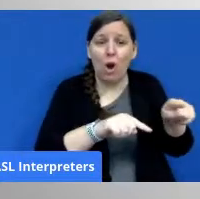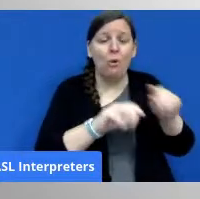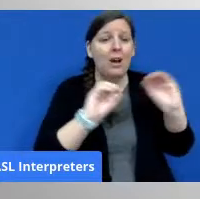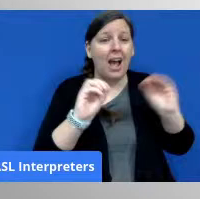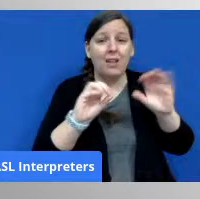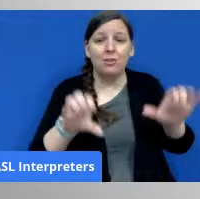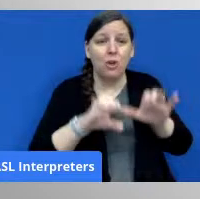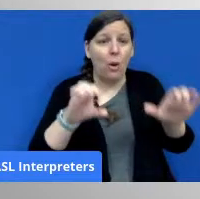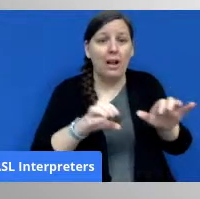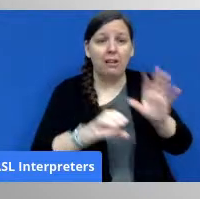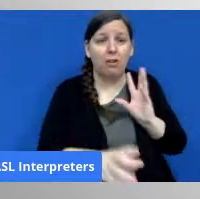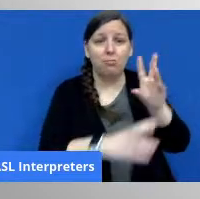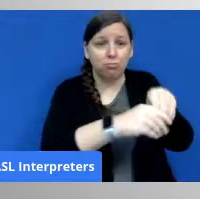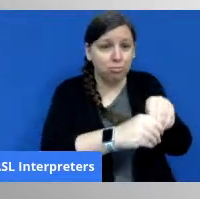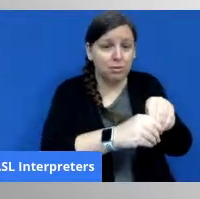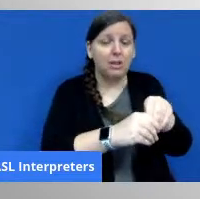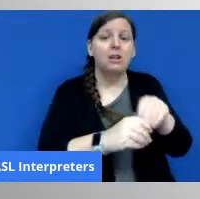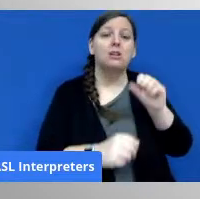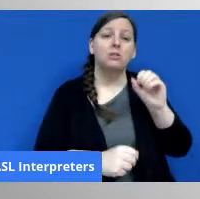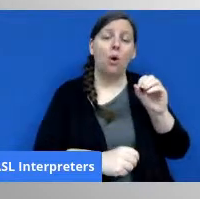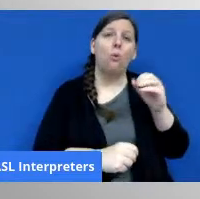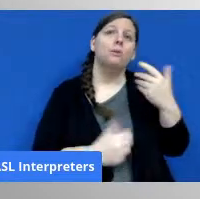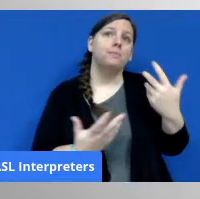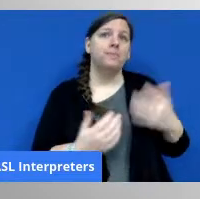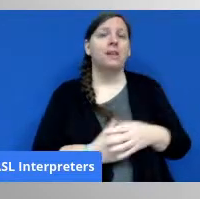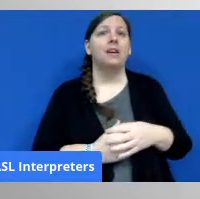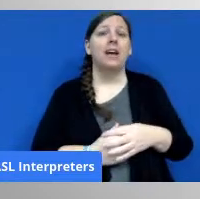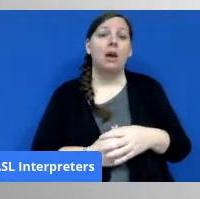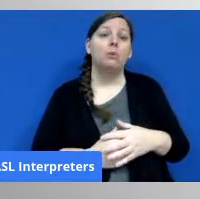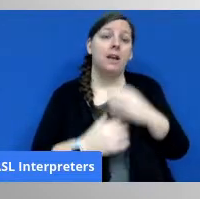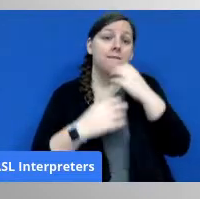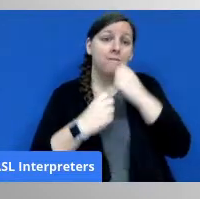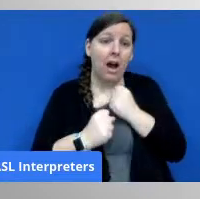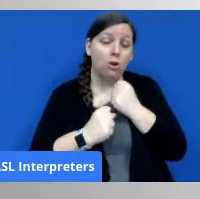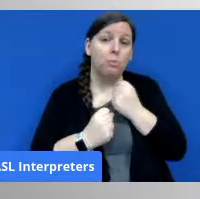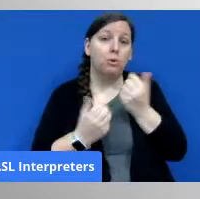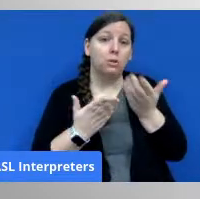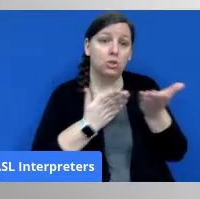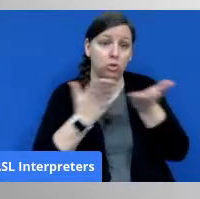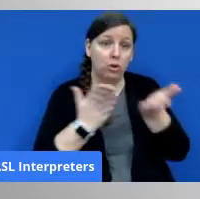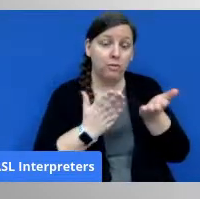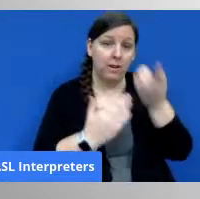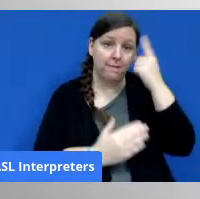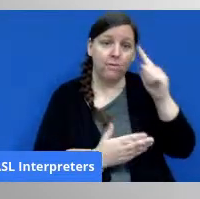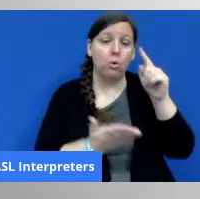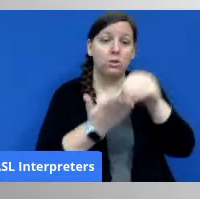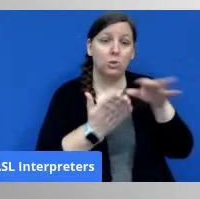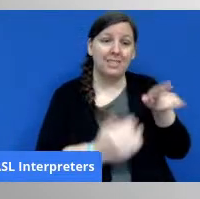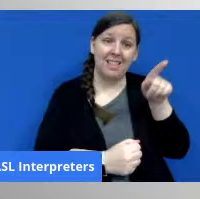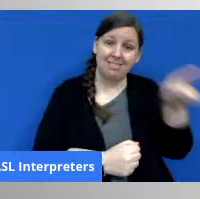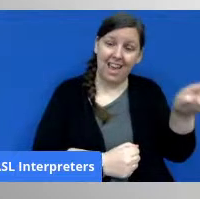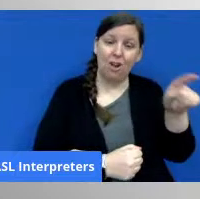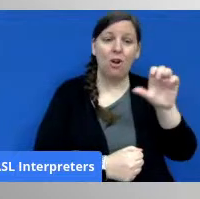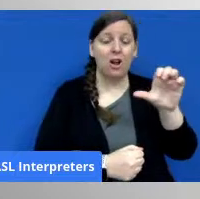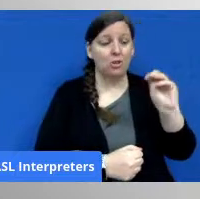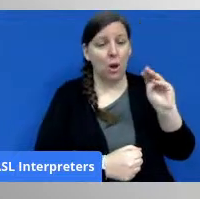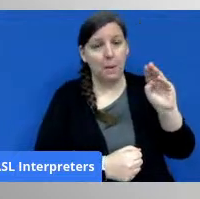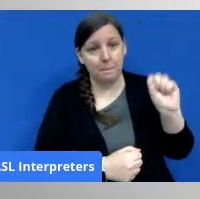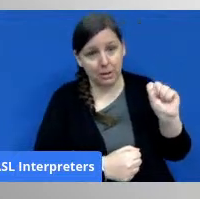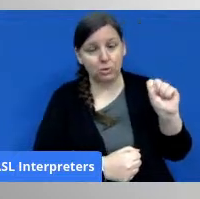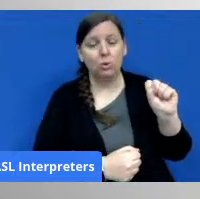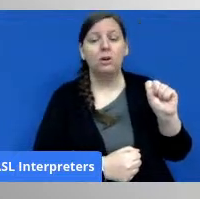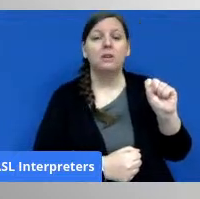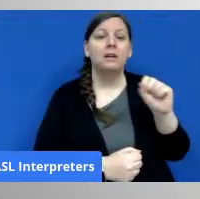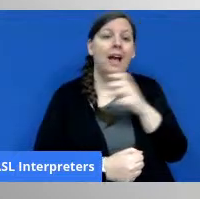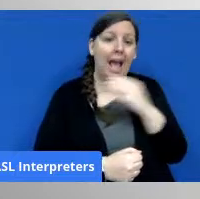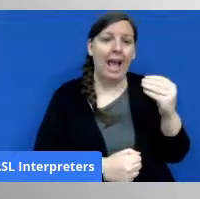to participate in. So while it was a really invaluable service for students at Clark Middle, and would probably be if there